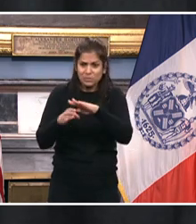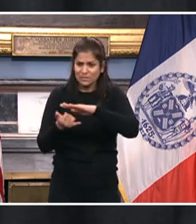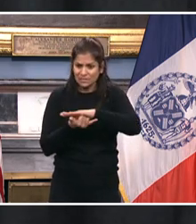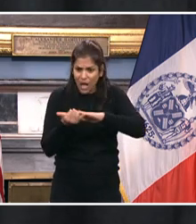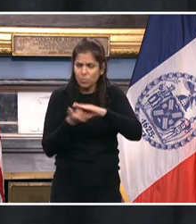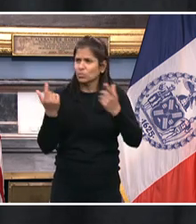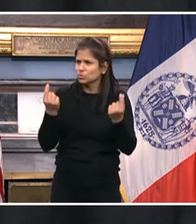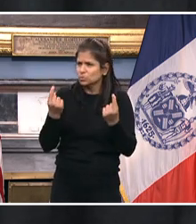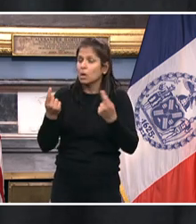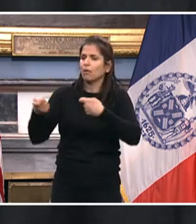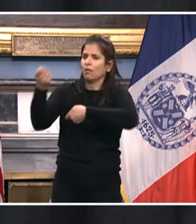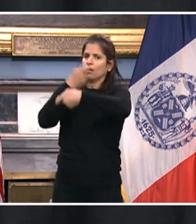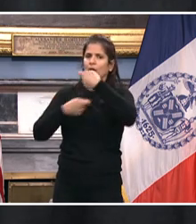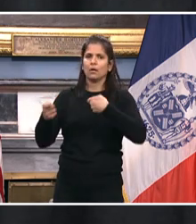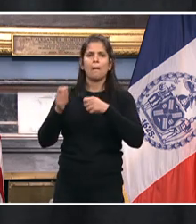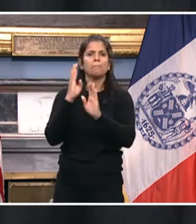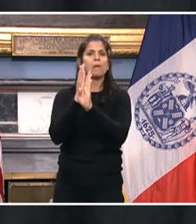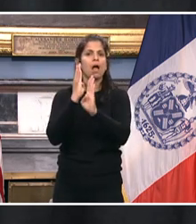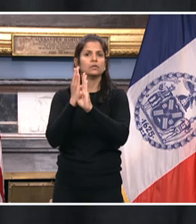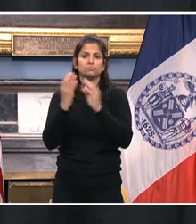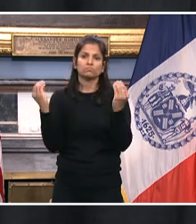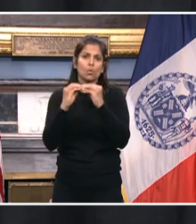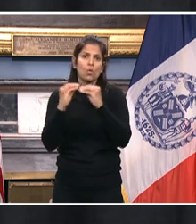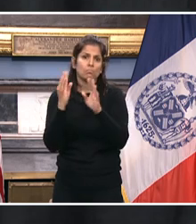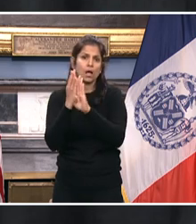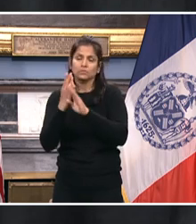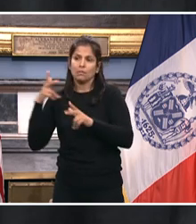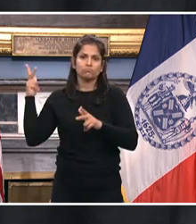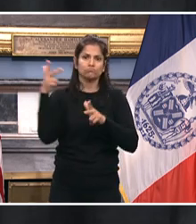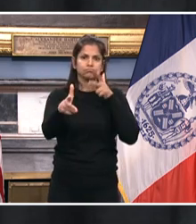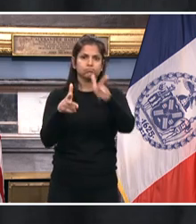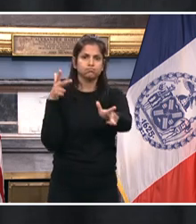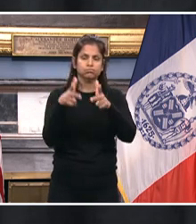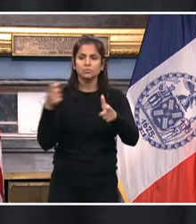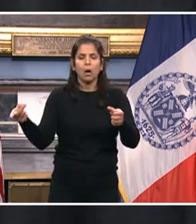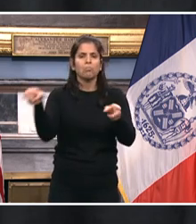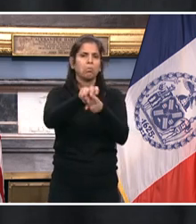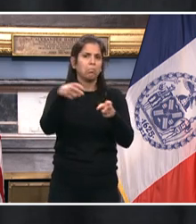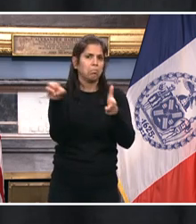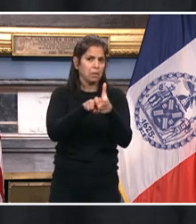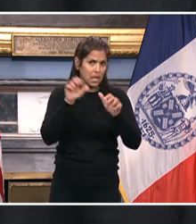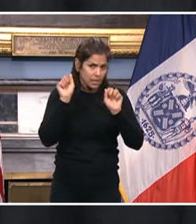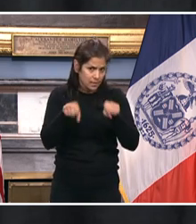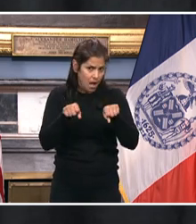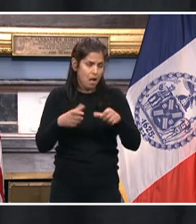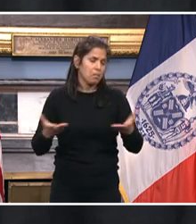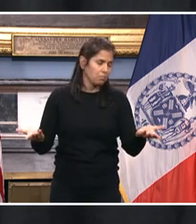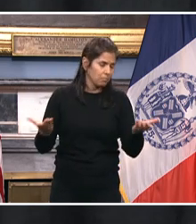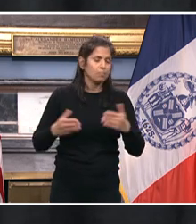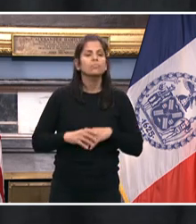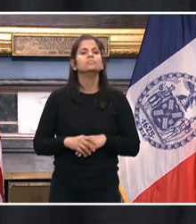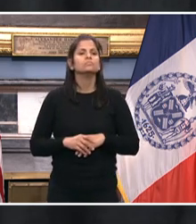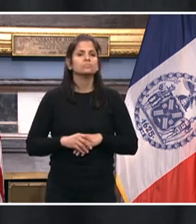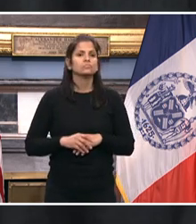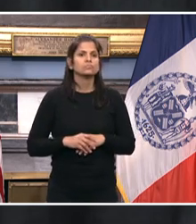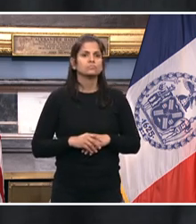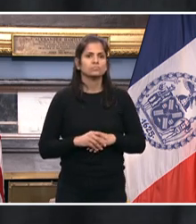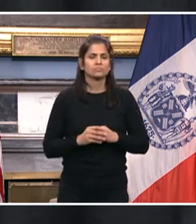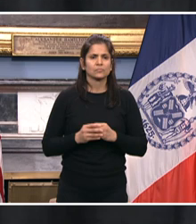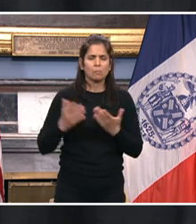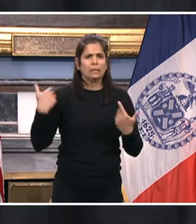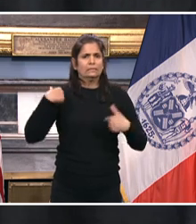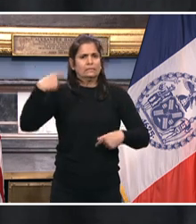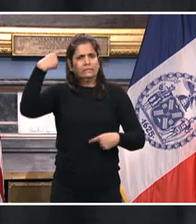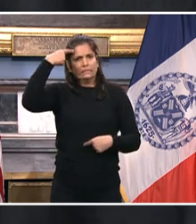that the MTA still needs to take to ensure their safety, they should, because that's a morally right thing to do. These are hardworking New Yorkers who need to be